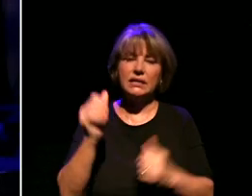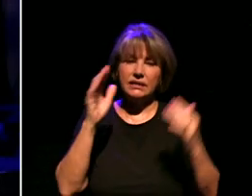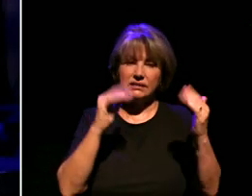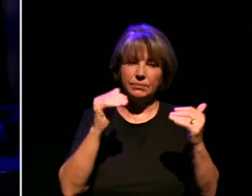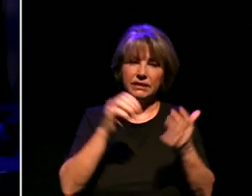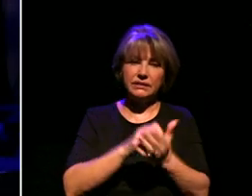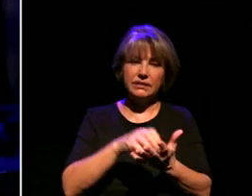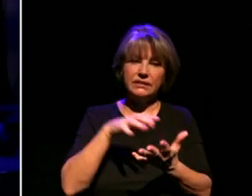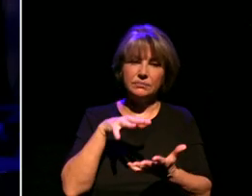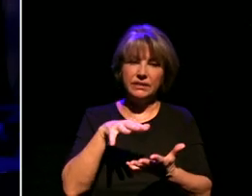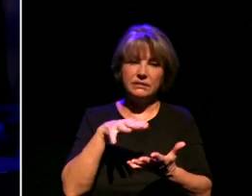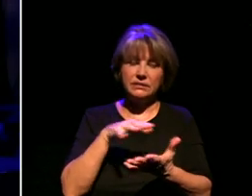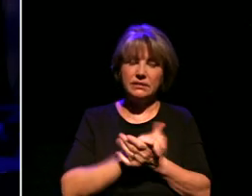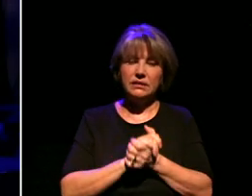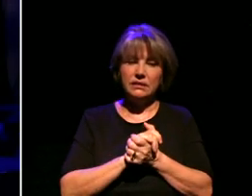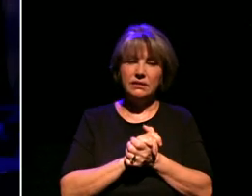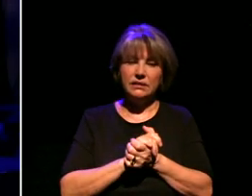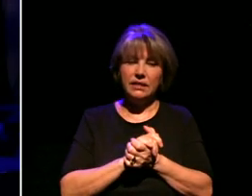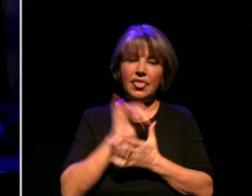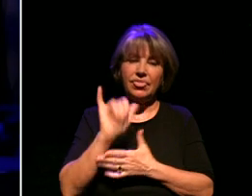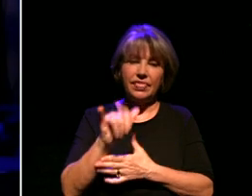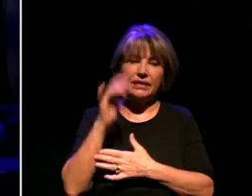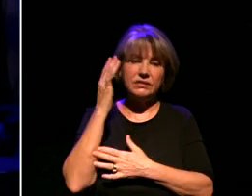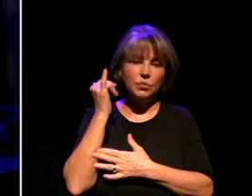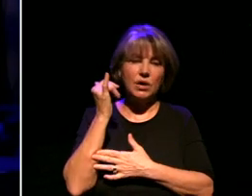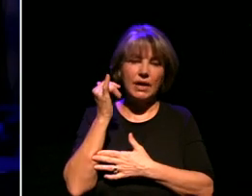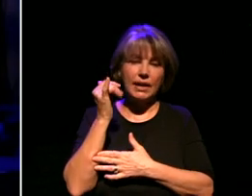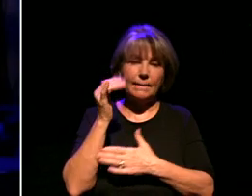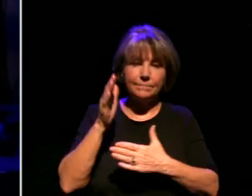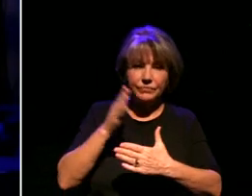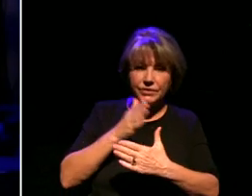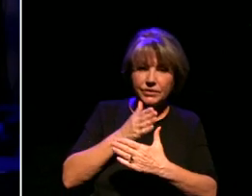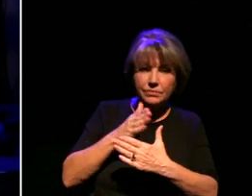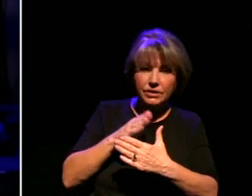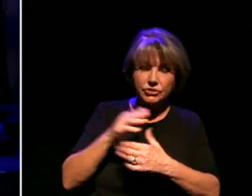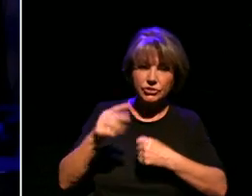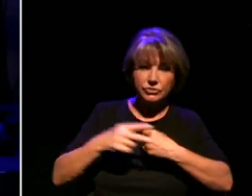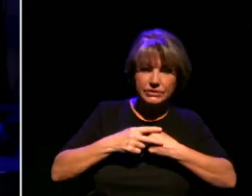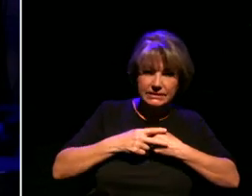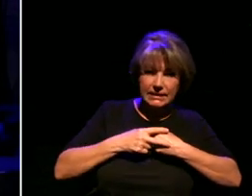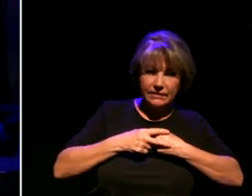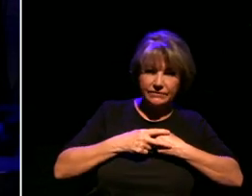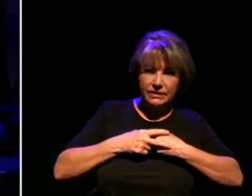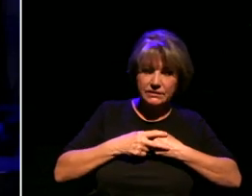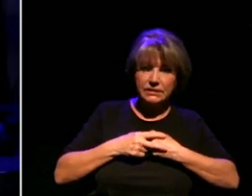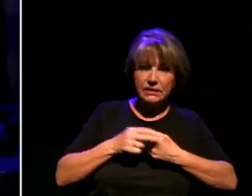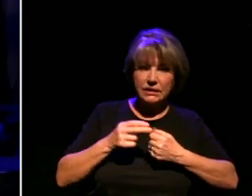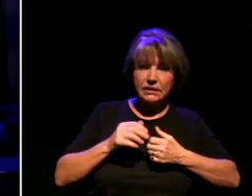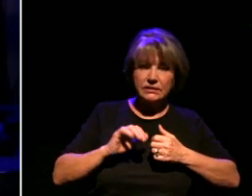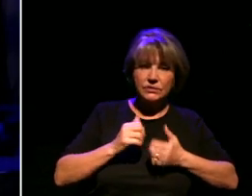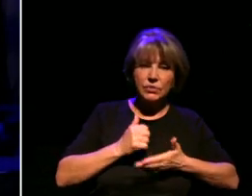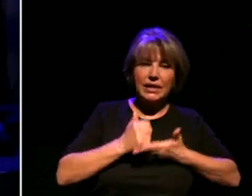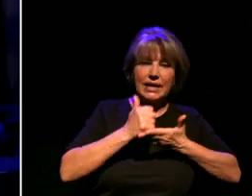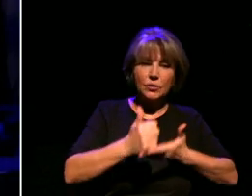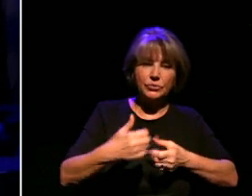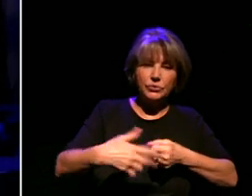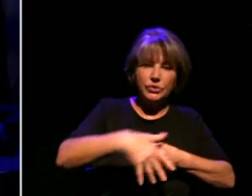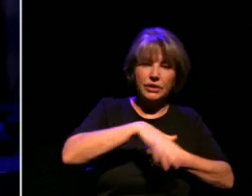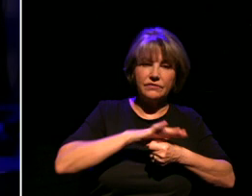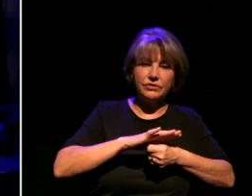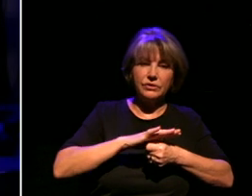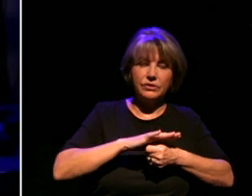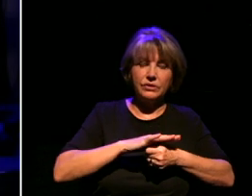expense. And so that's why margin or savings to help you cover an